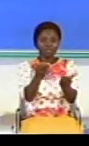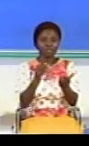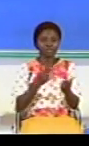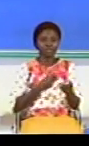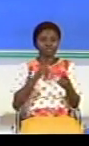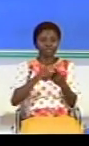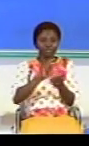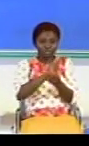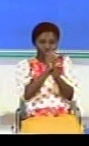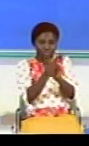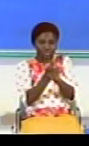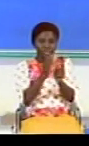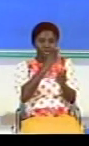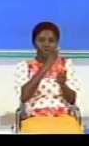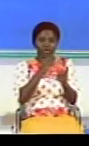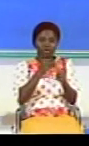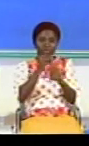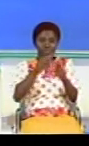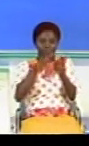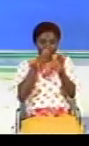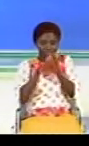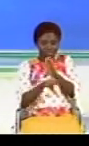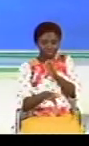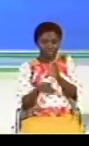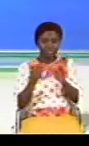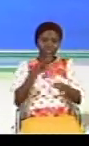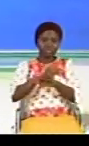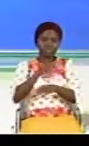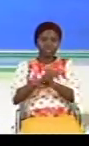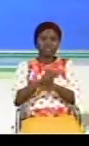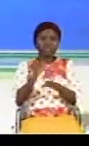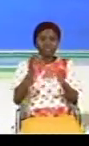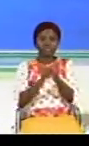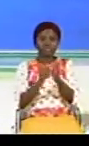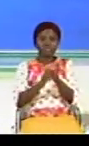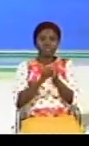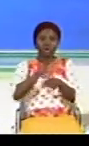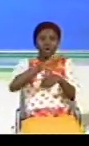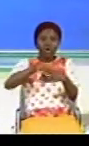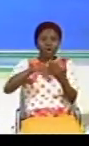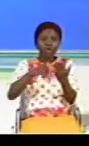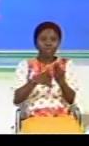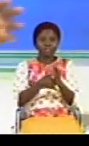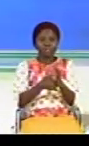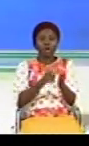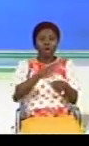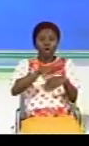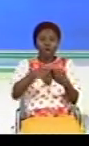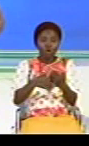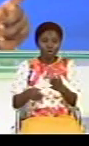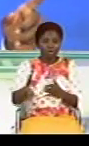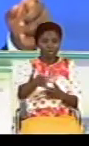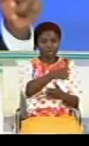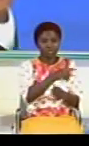the message so that all these hypocrites can come in? So that all